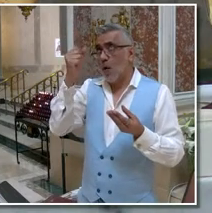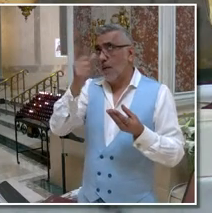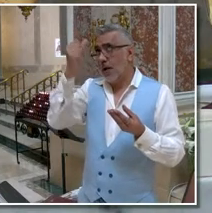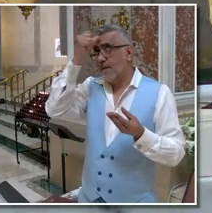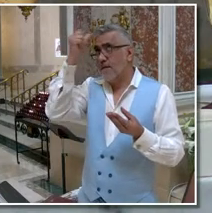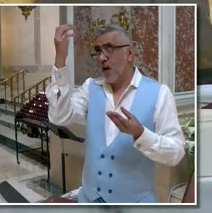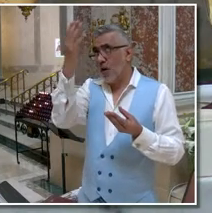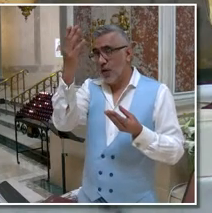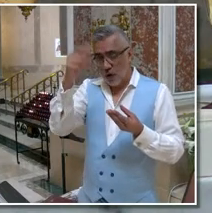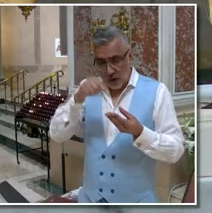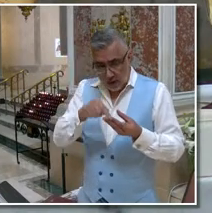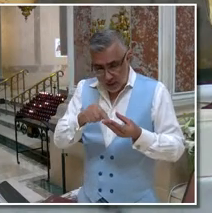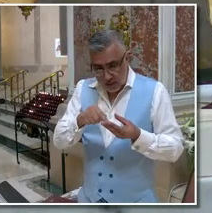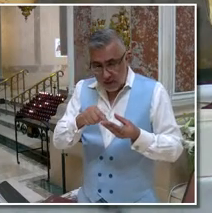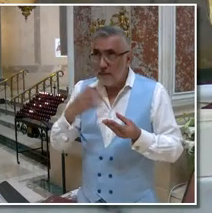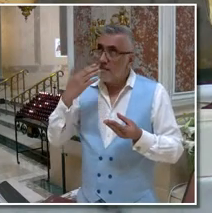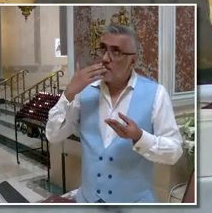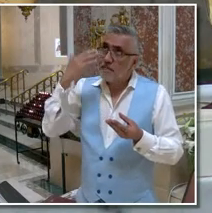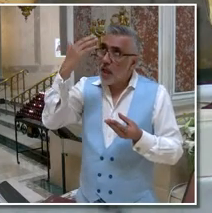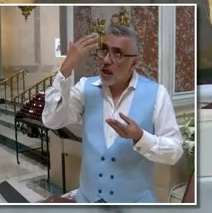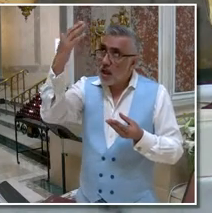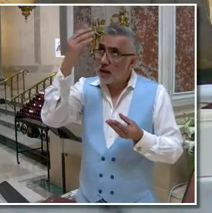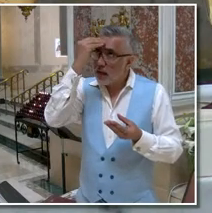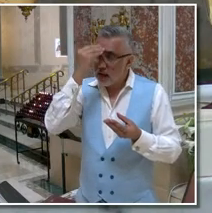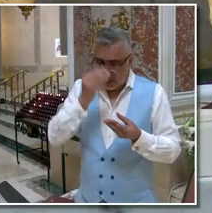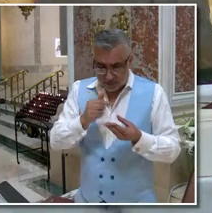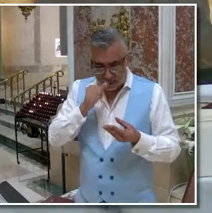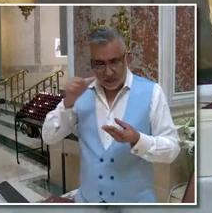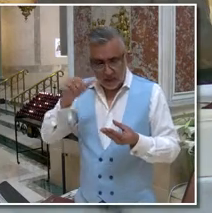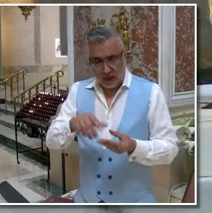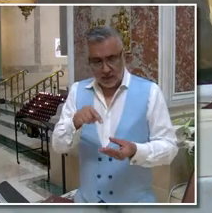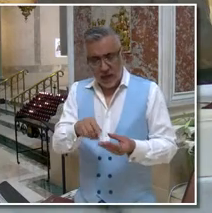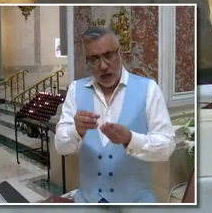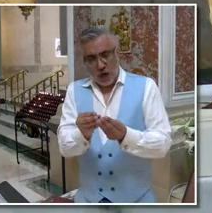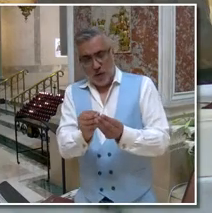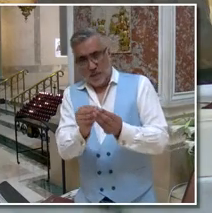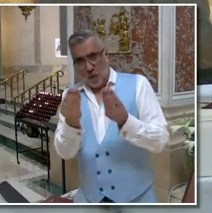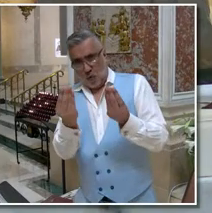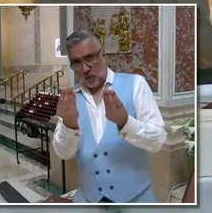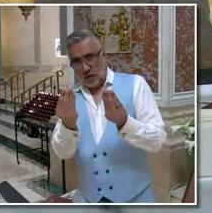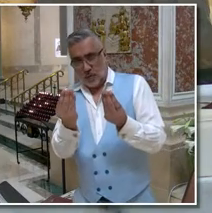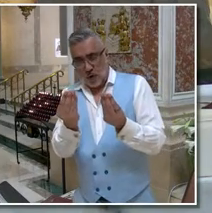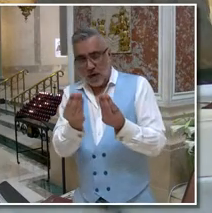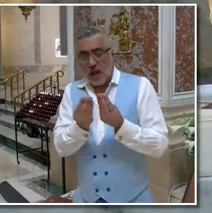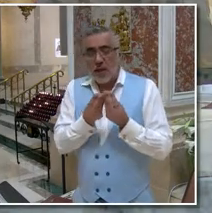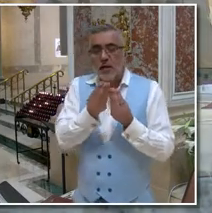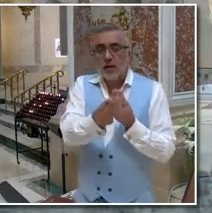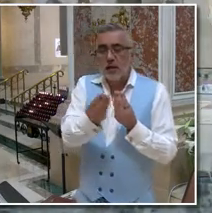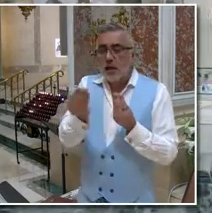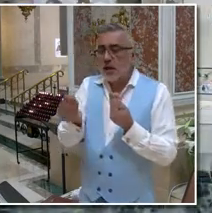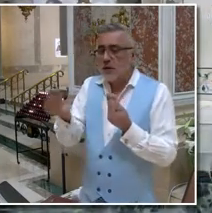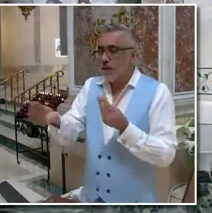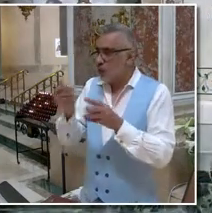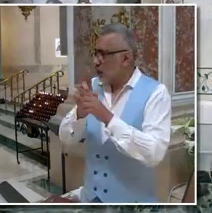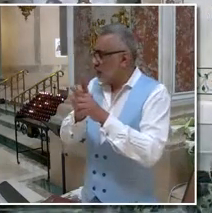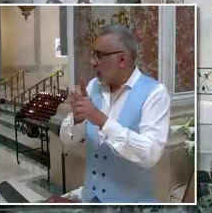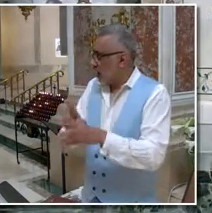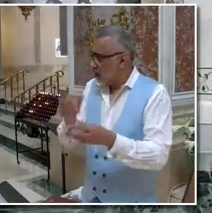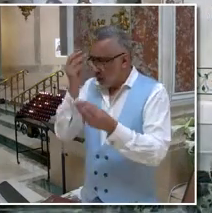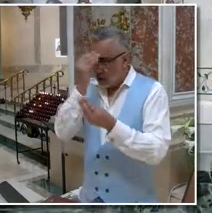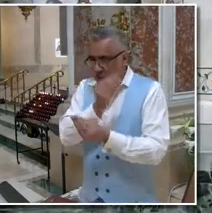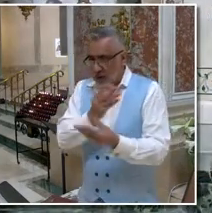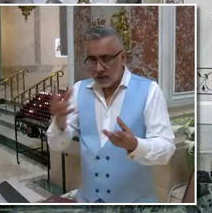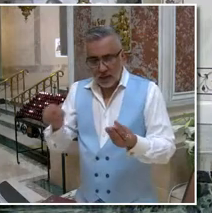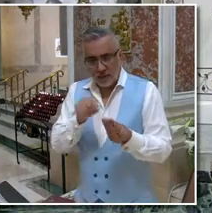Father, giving you thanks, he said the blessing, broke the bread, and gave it to his disciples,